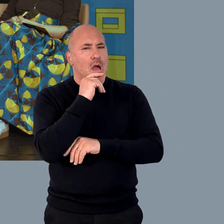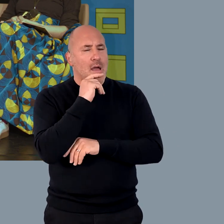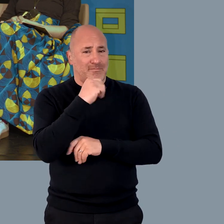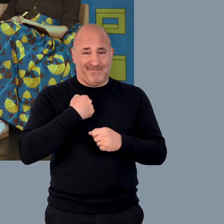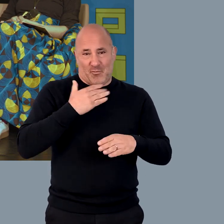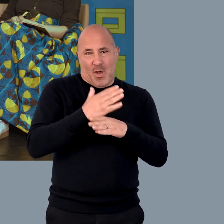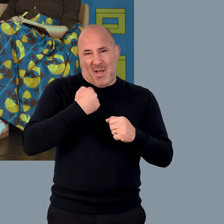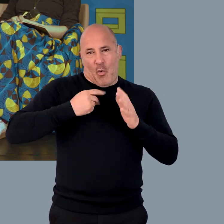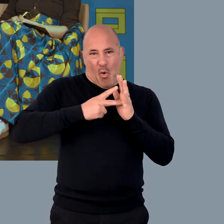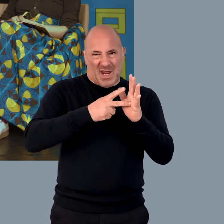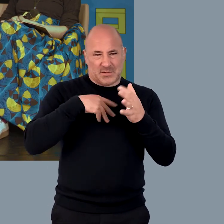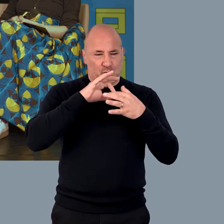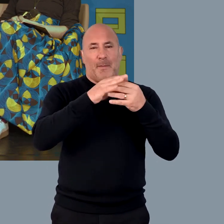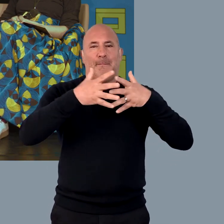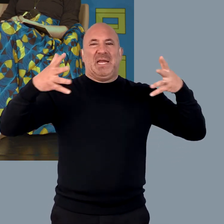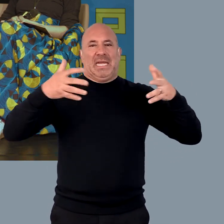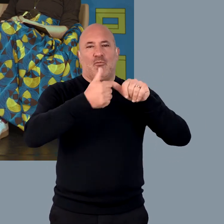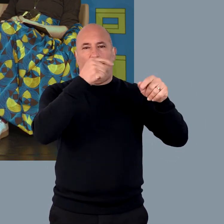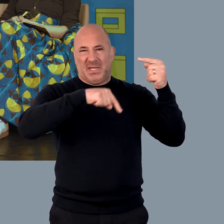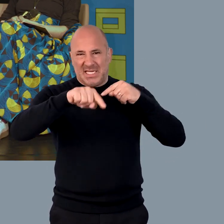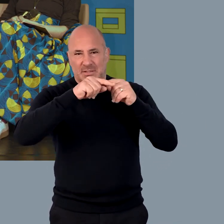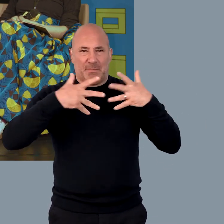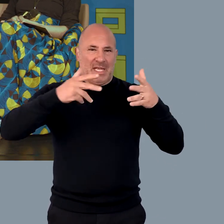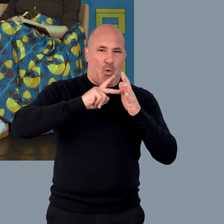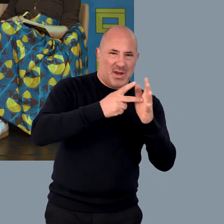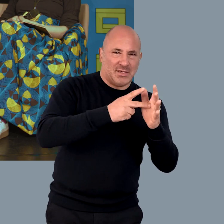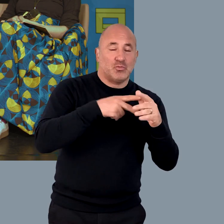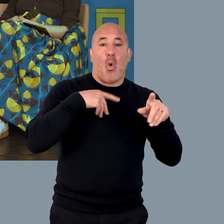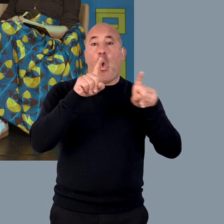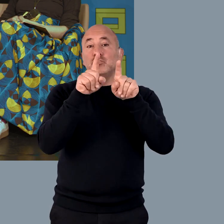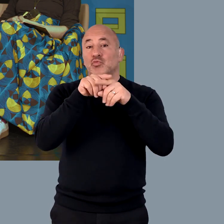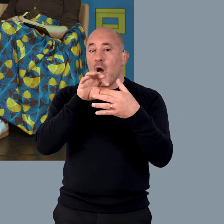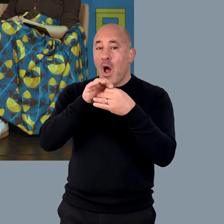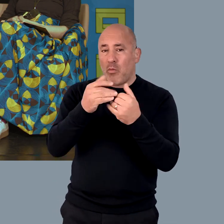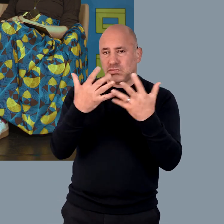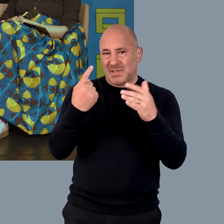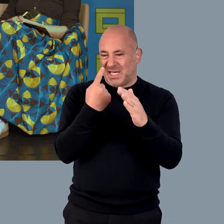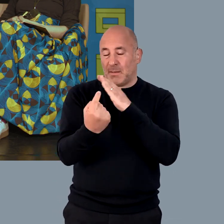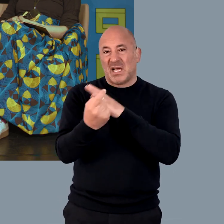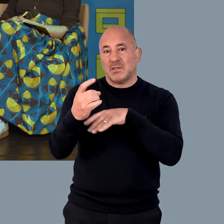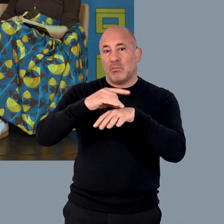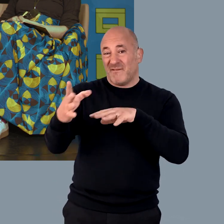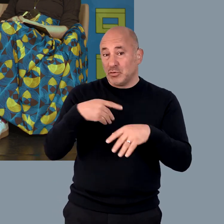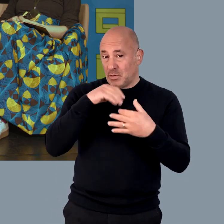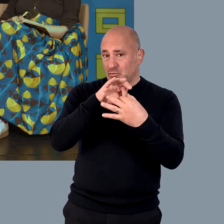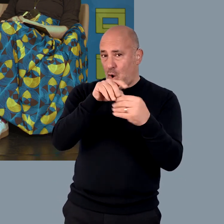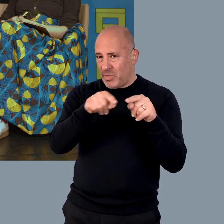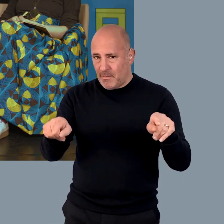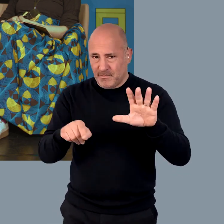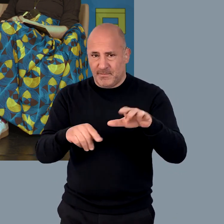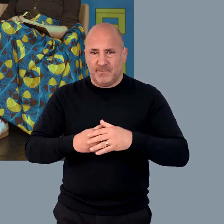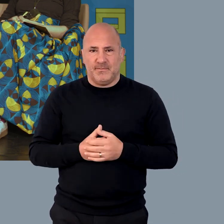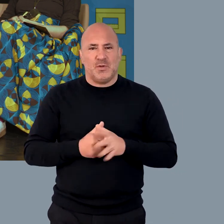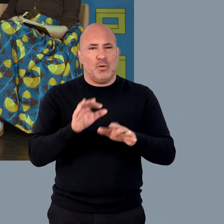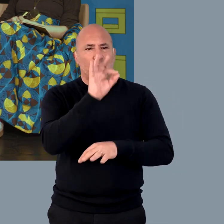of museums. But I'm thinking a little bit more okay, because we work, of course, my organization, we work with large institutions